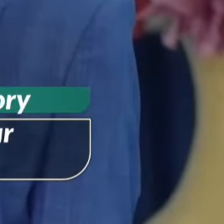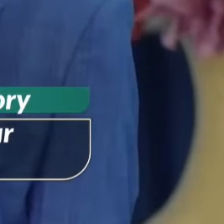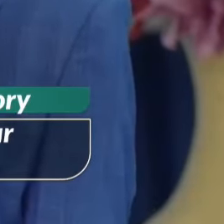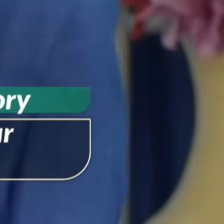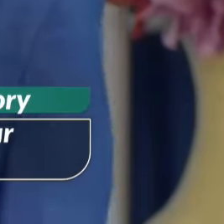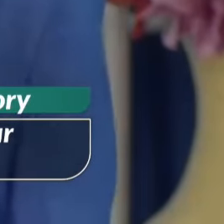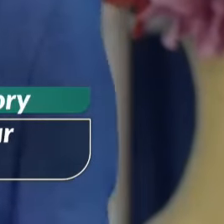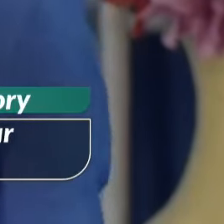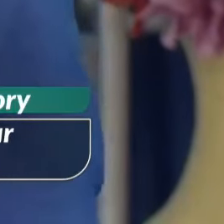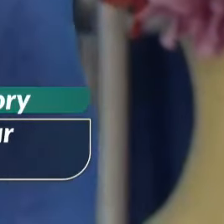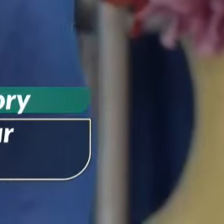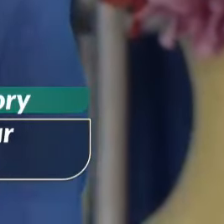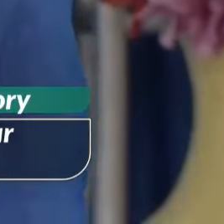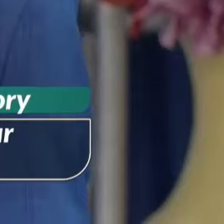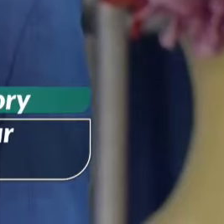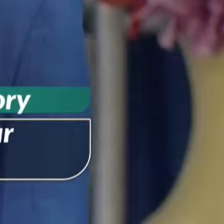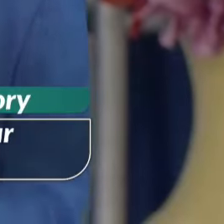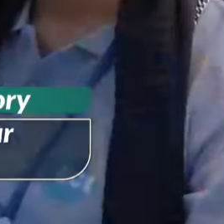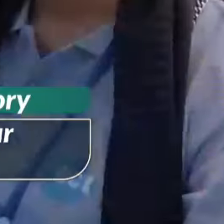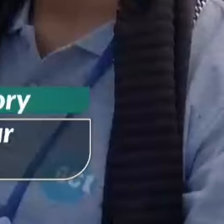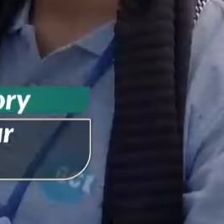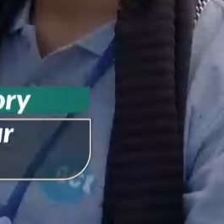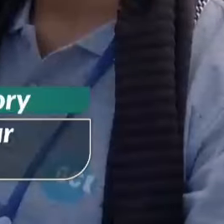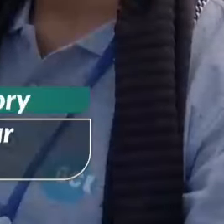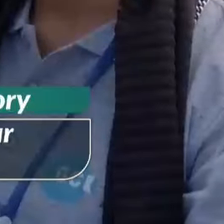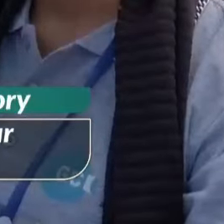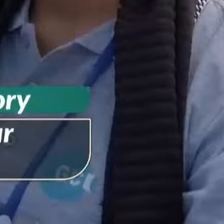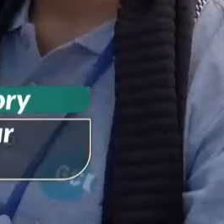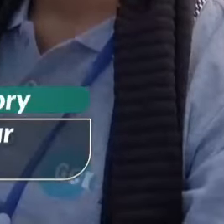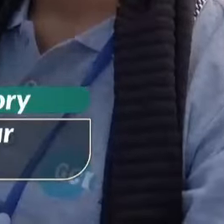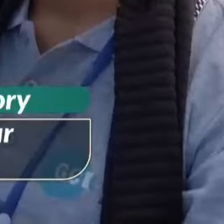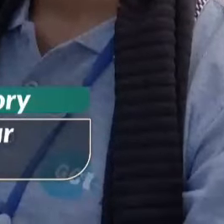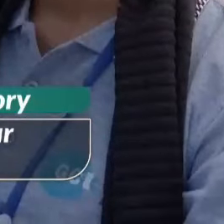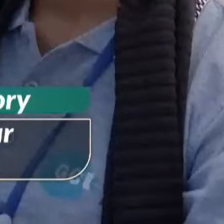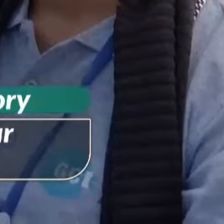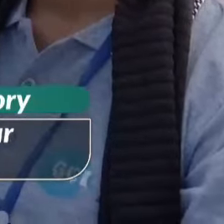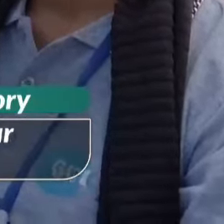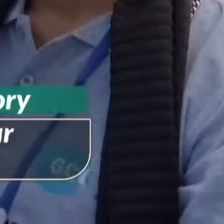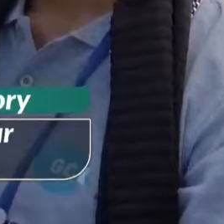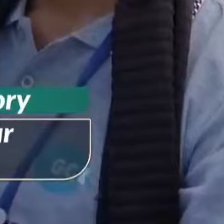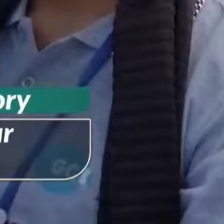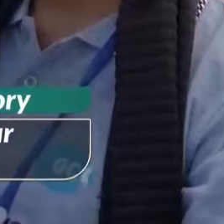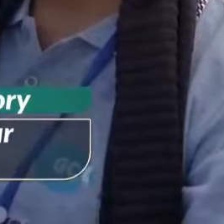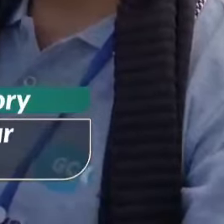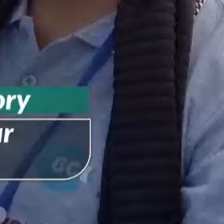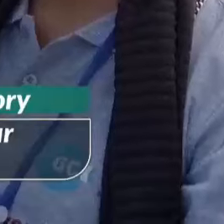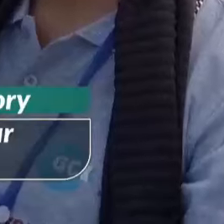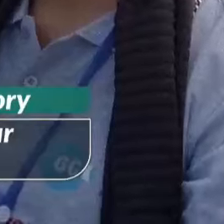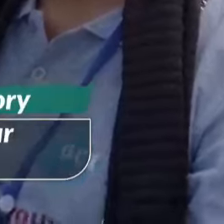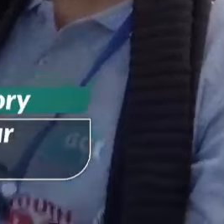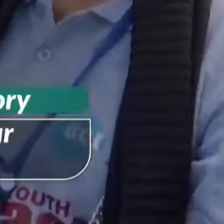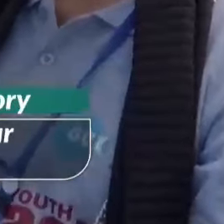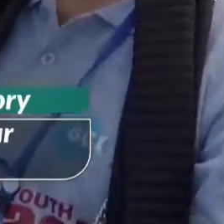glory, forever glory, the Lord will grant unto you in Jesus' name. And forever